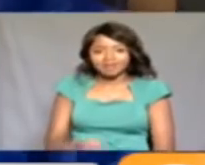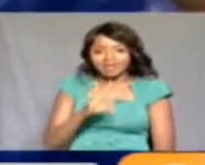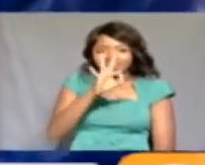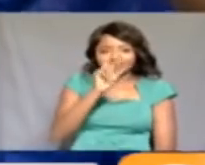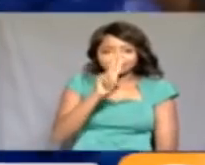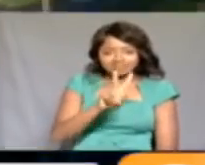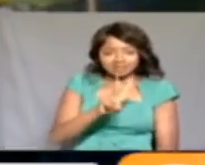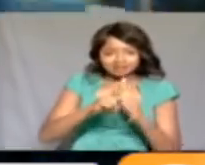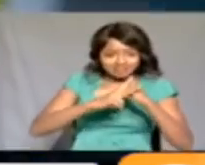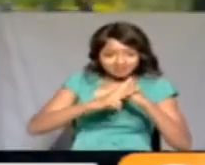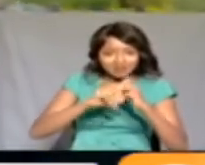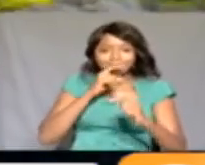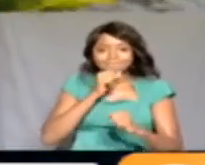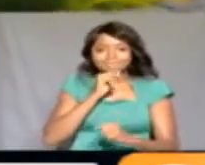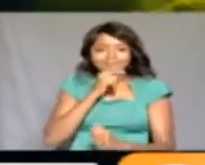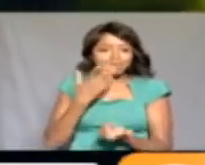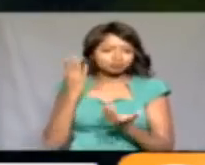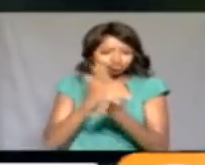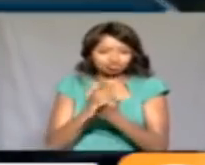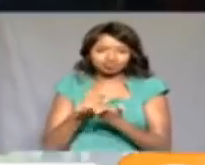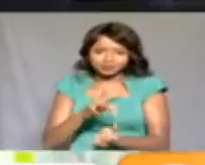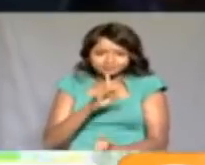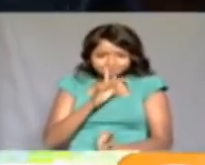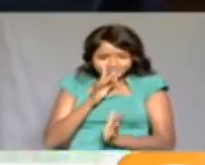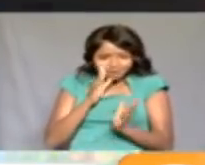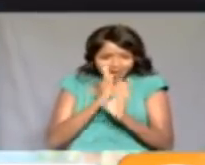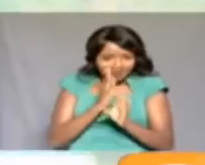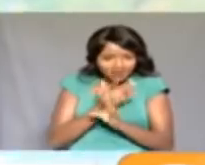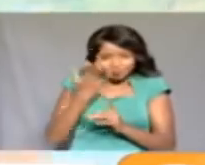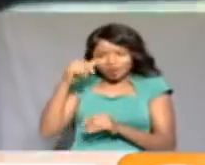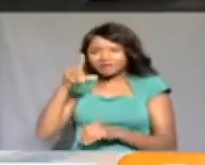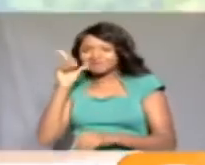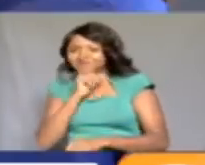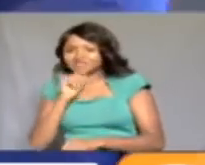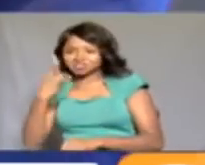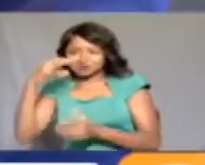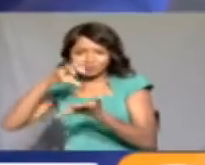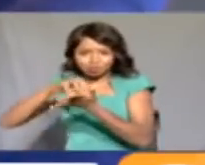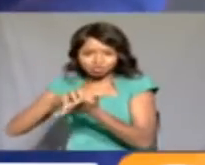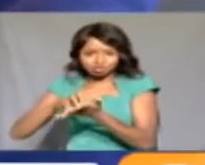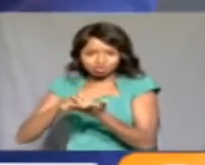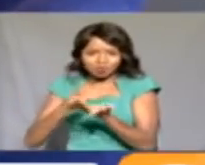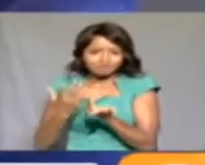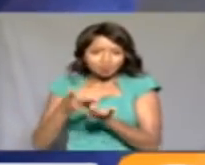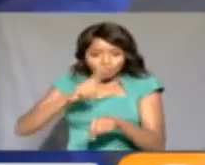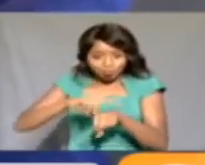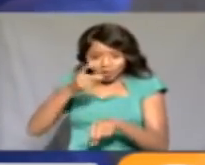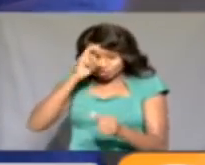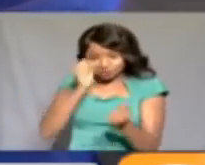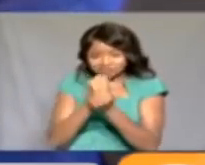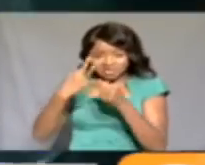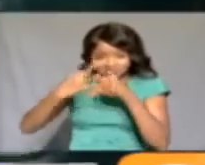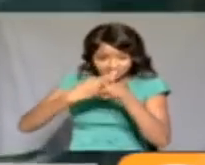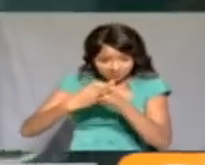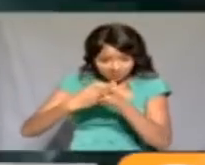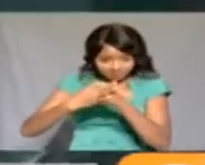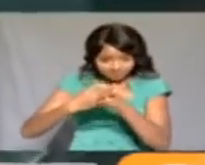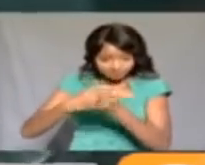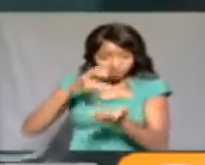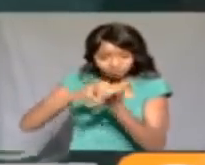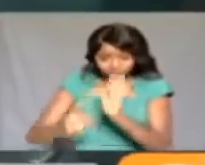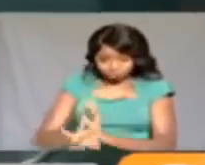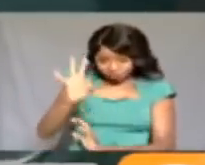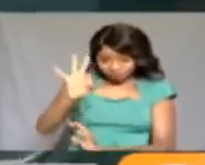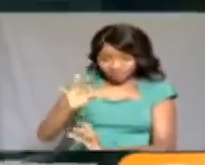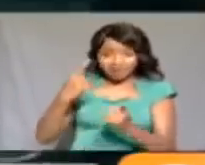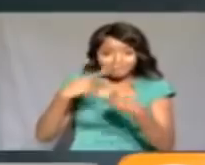37-year-old Wilson Kipsang has been under the radar after finishing third at the Berlin Marathon in 2018, where his compatriot and good friend